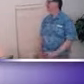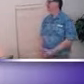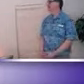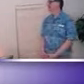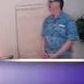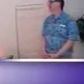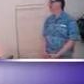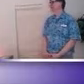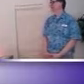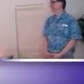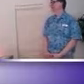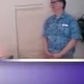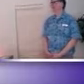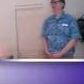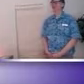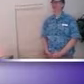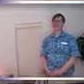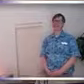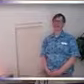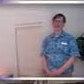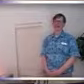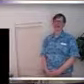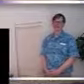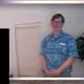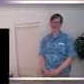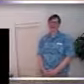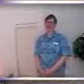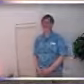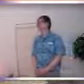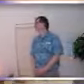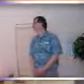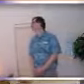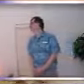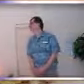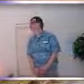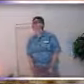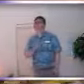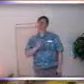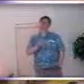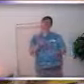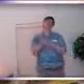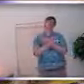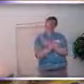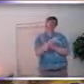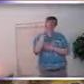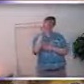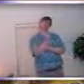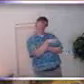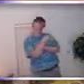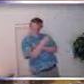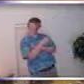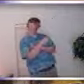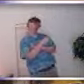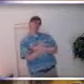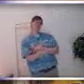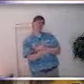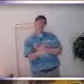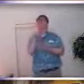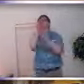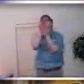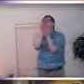natural goodness of 100% pure Florida orange juice. I love those. Aren't those